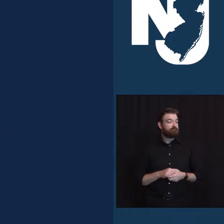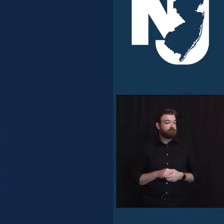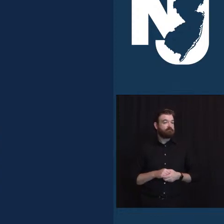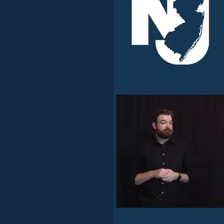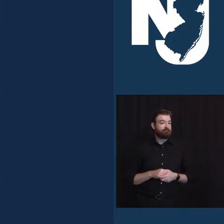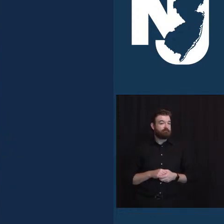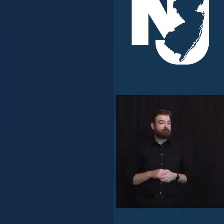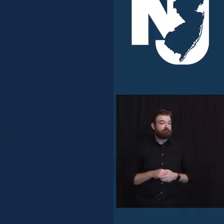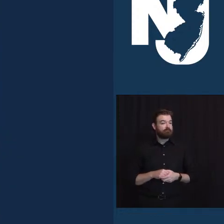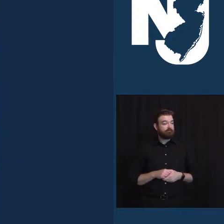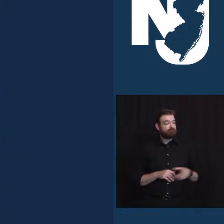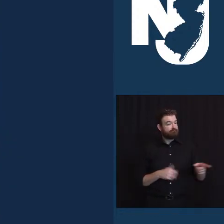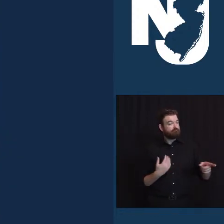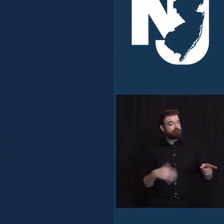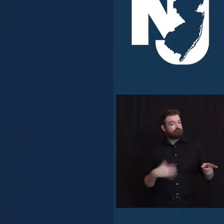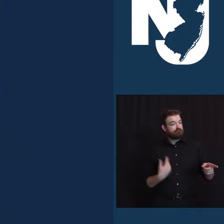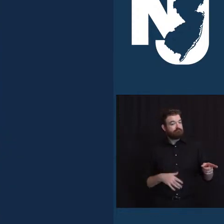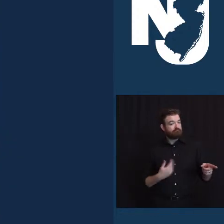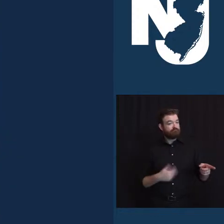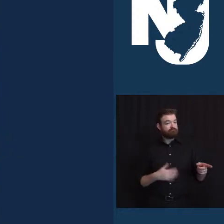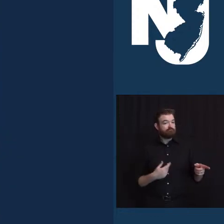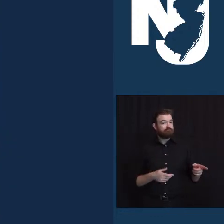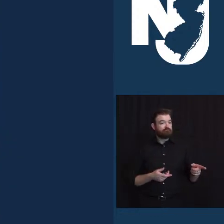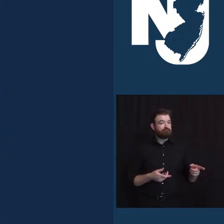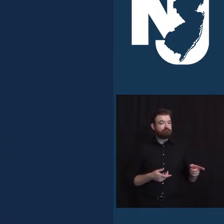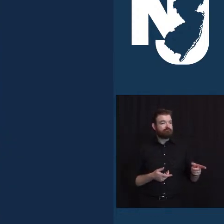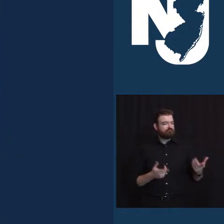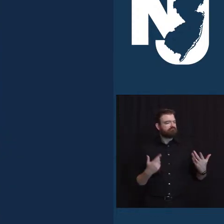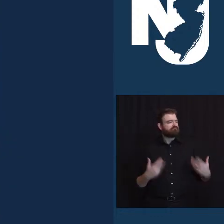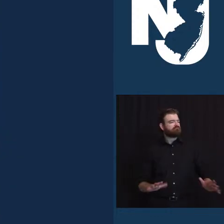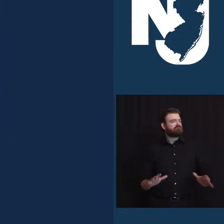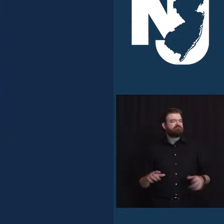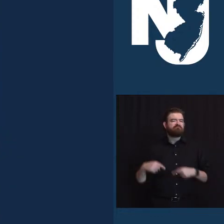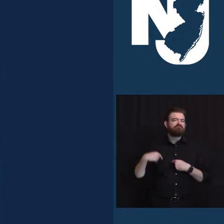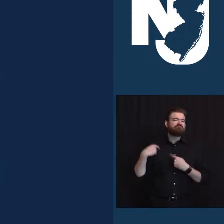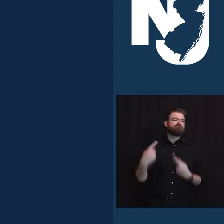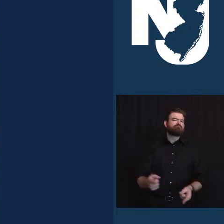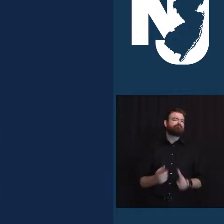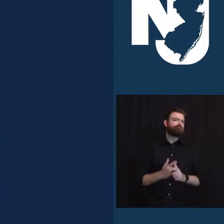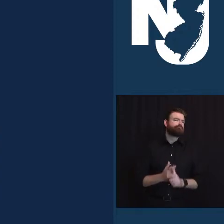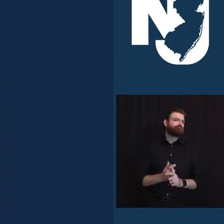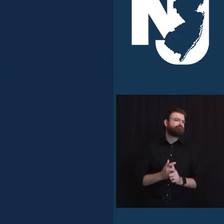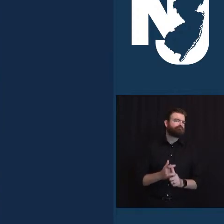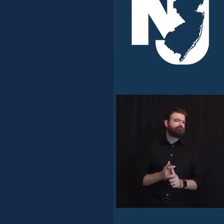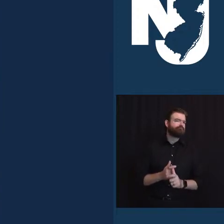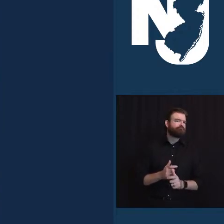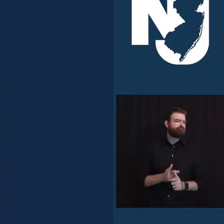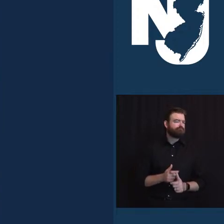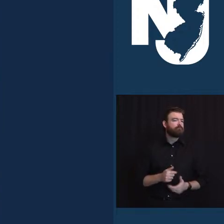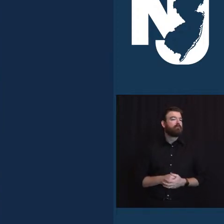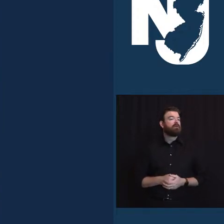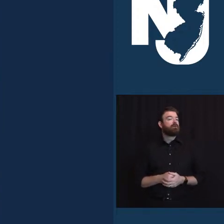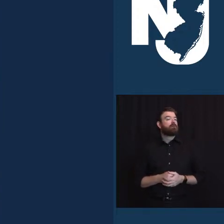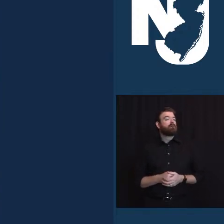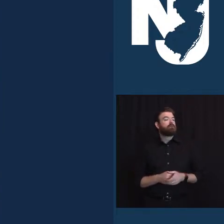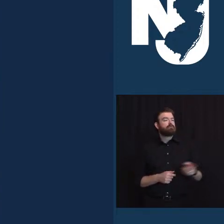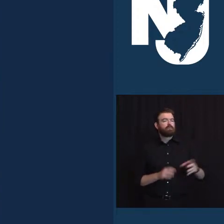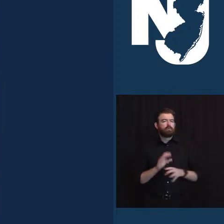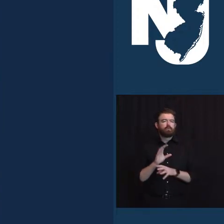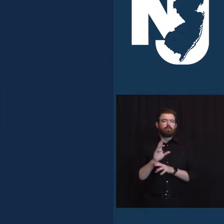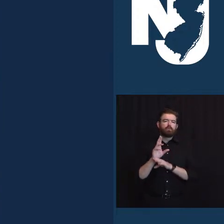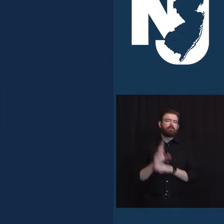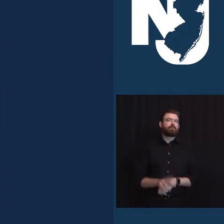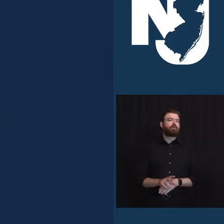been working on a running streak that stretched back every single day to May 15th,